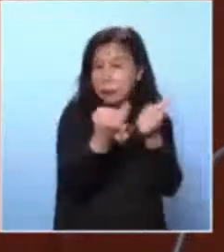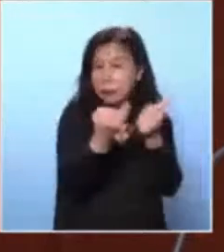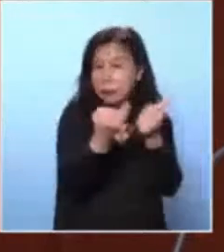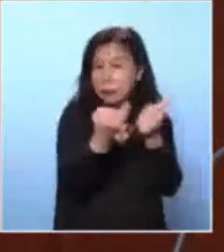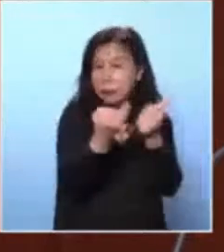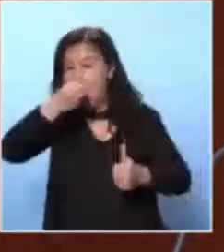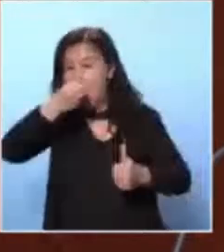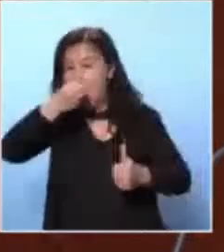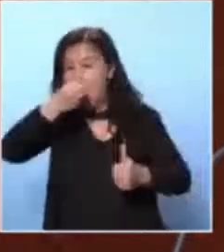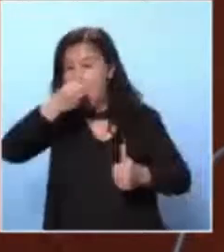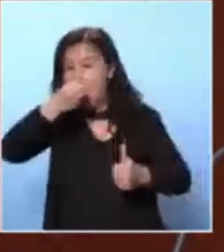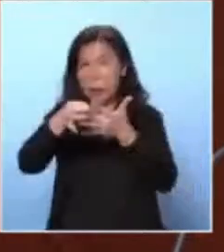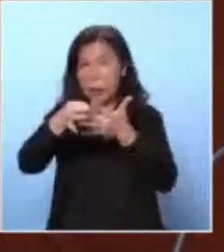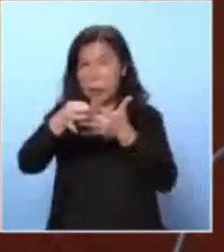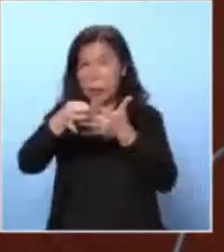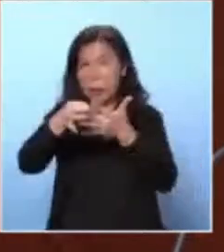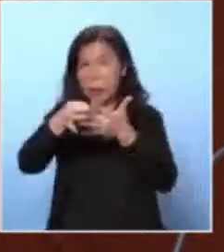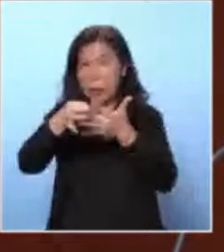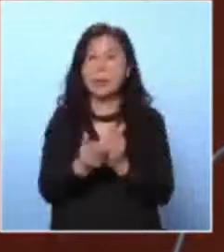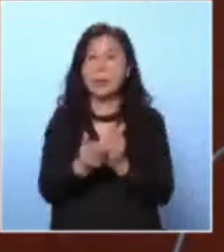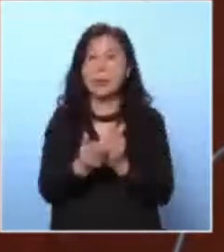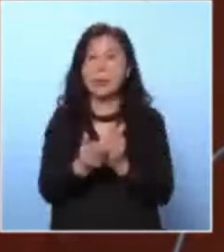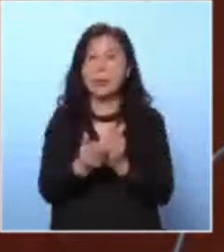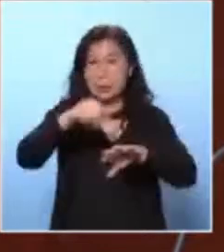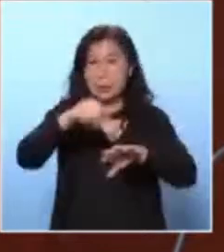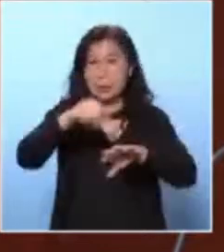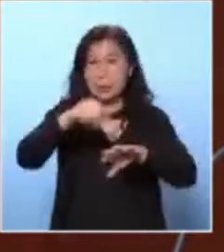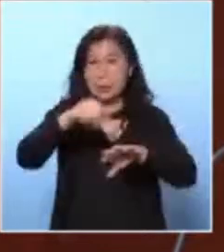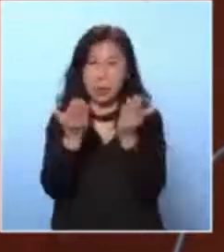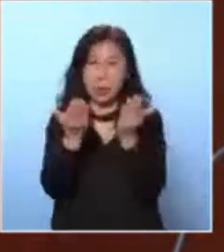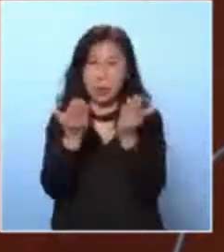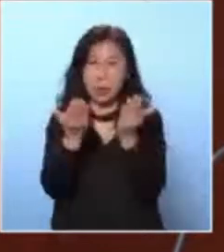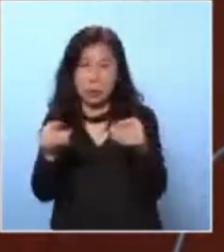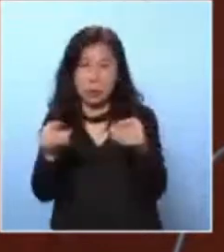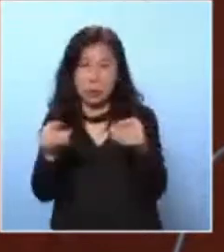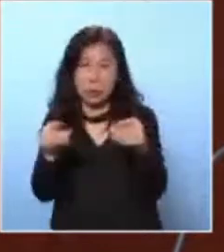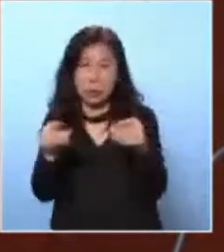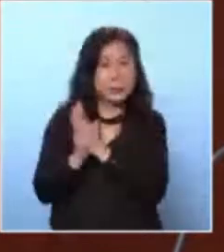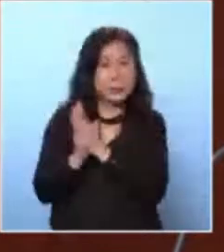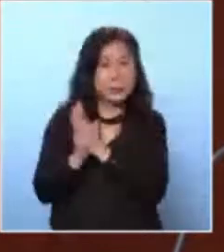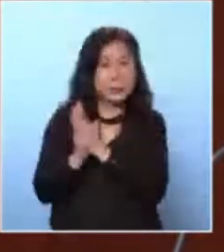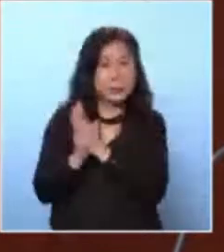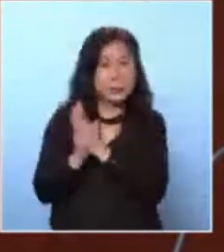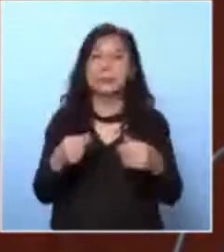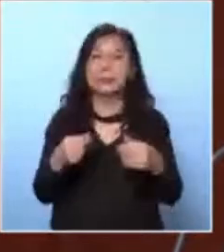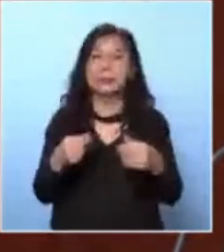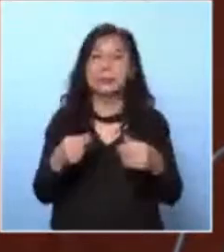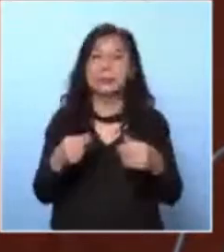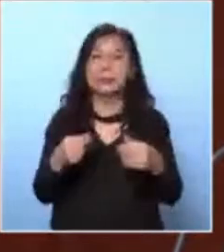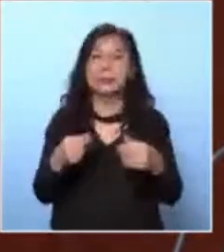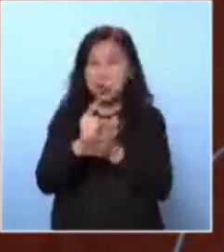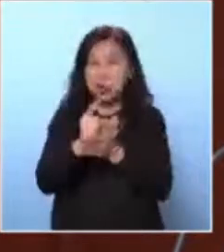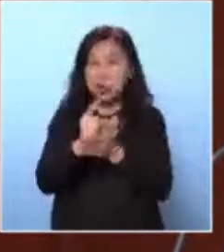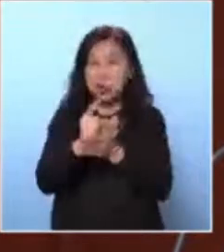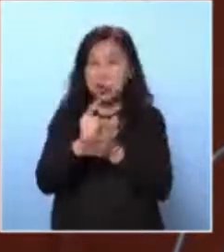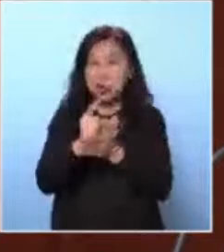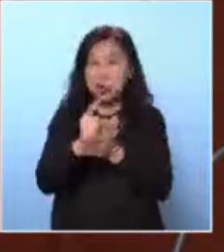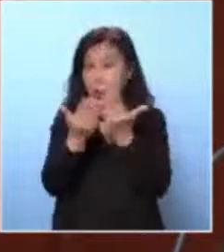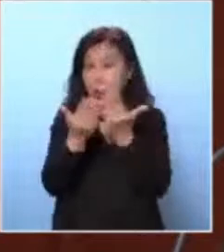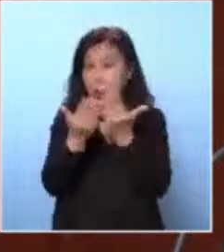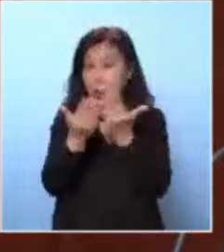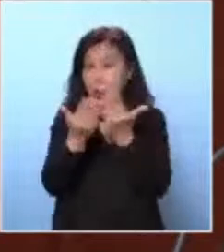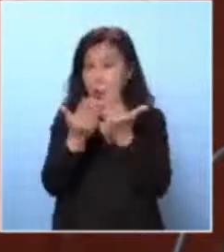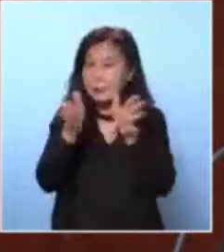from Belt and Road countries and from the mainland, and stand to expand capacity and enhance standard through their